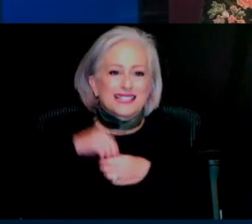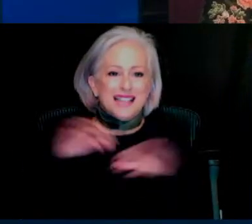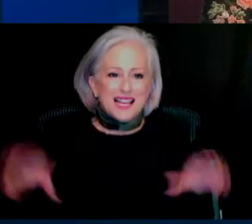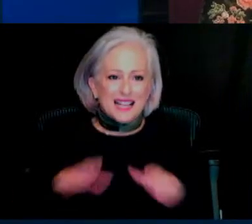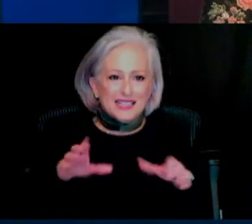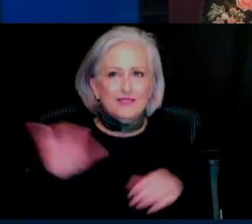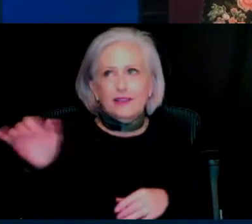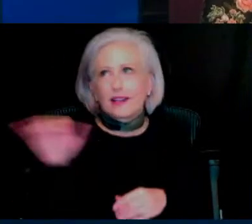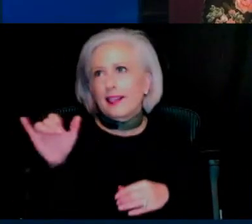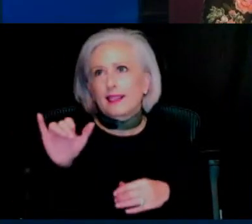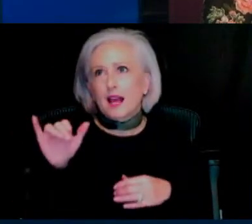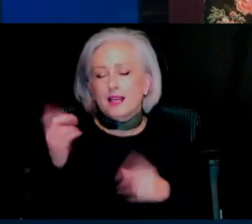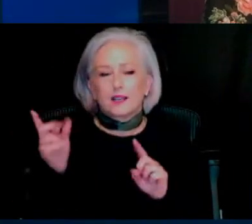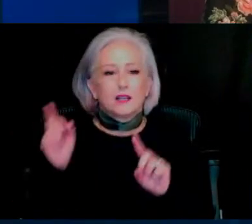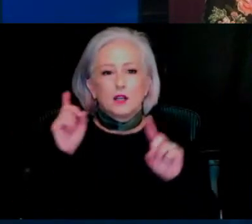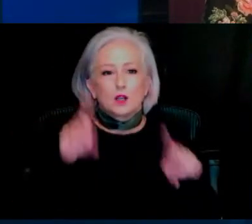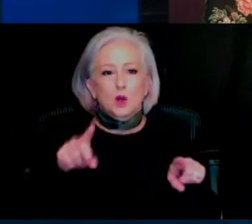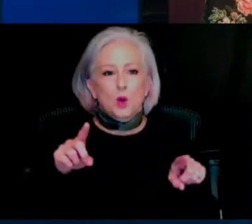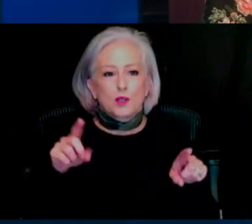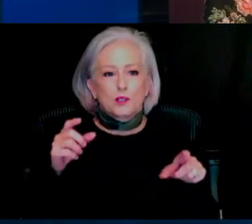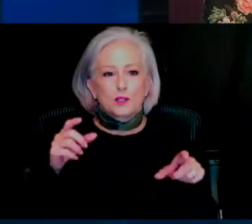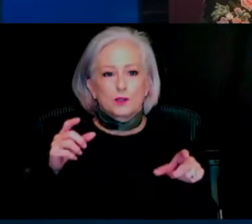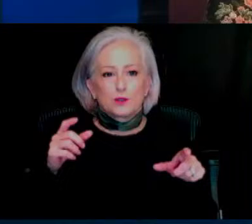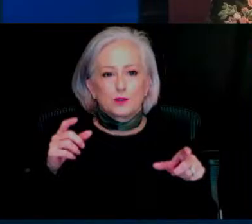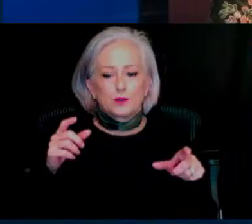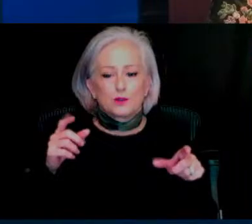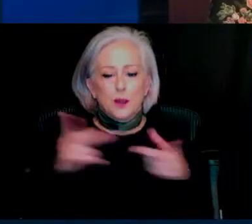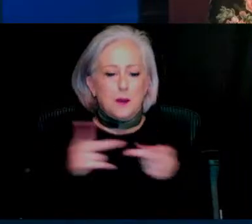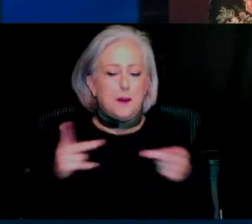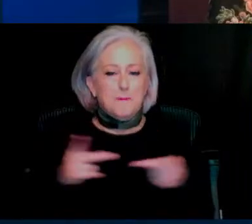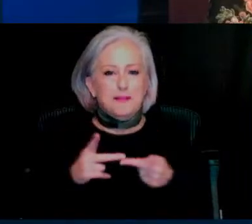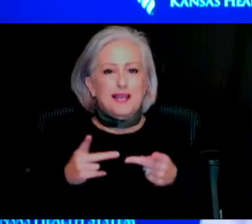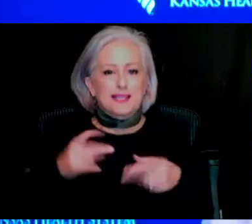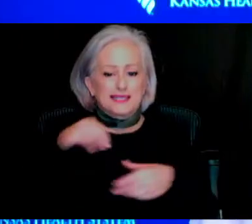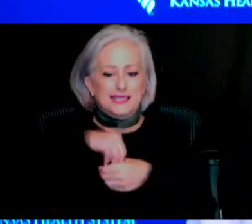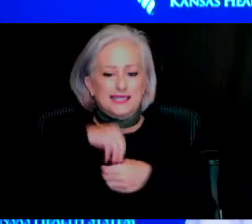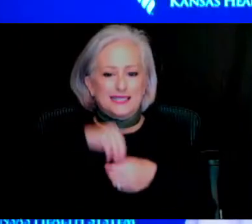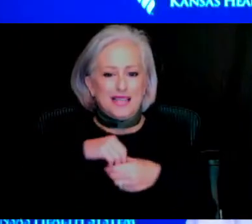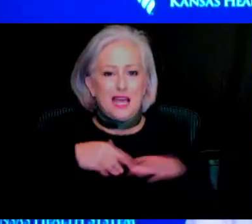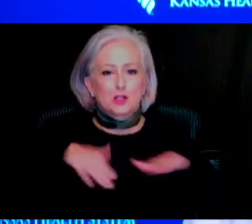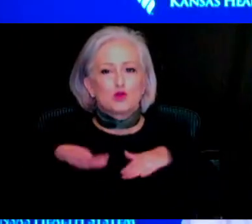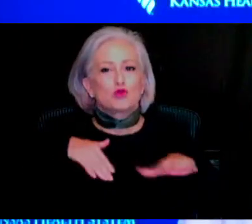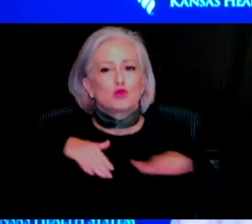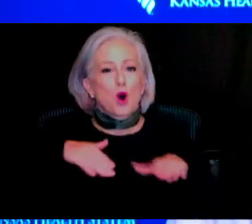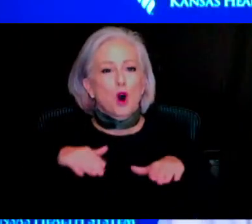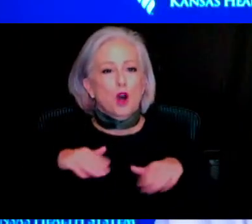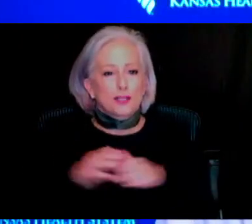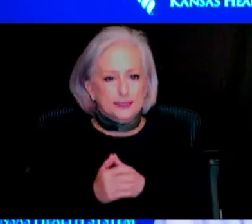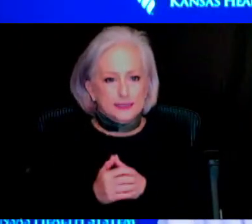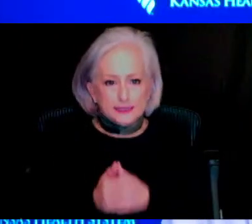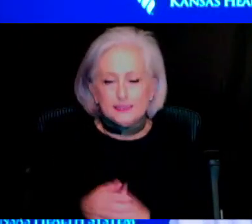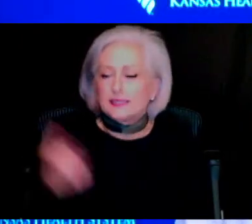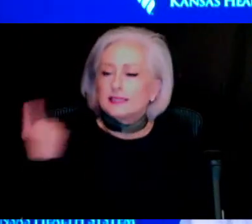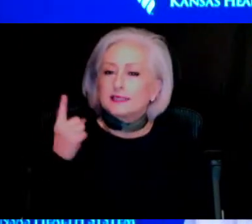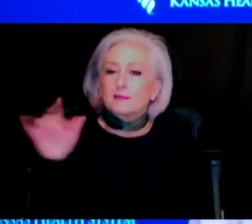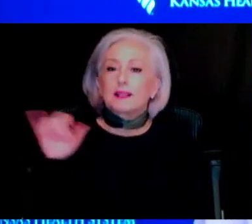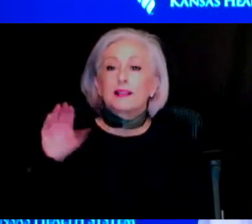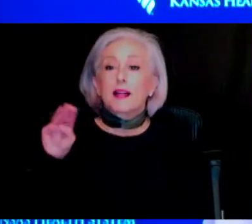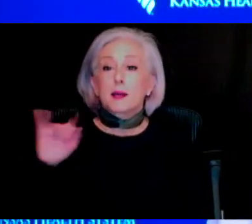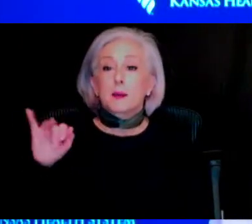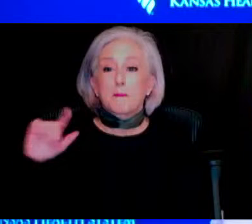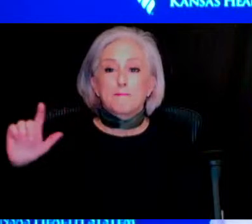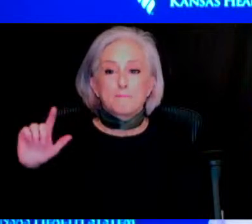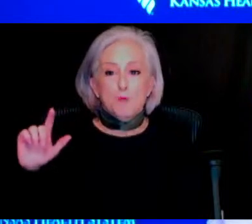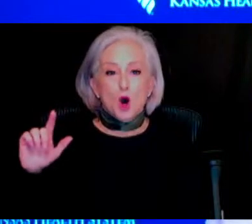a big indoor space to walk and get your physical exercise? Yeah, I mean, I would say something like a mall that you had said, you know, is a